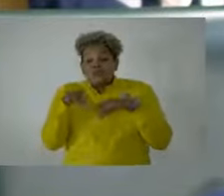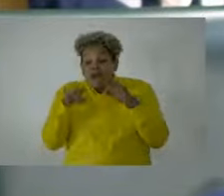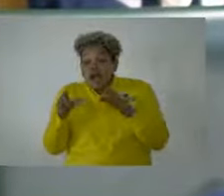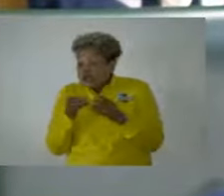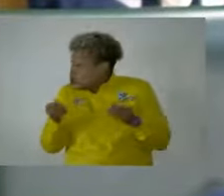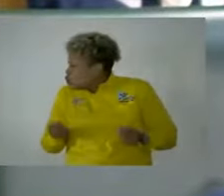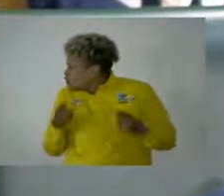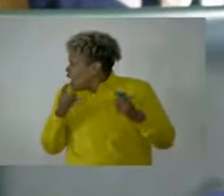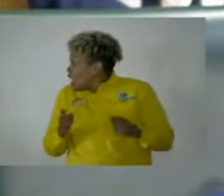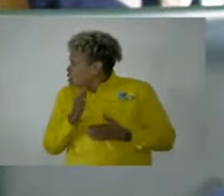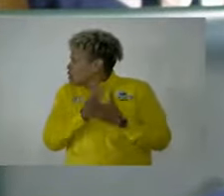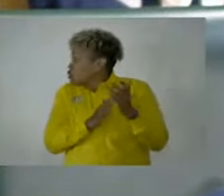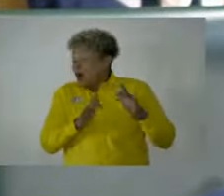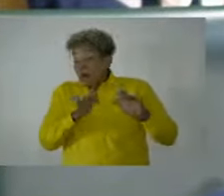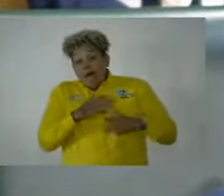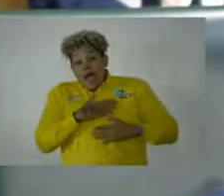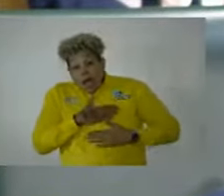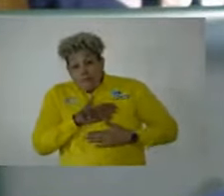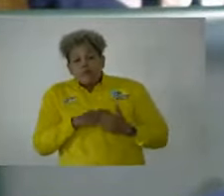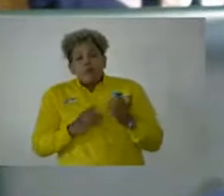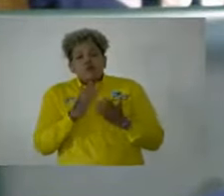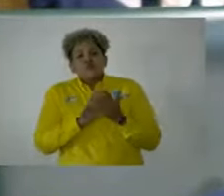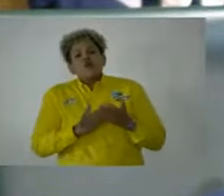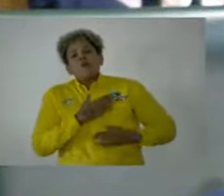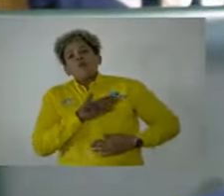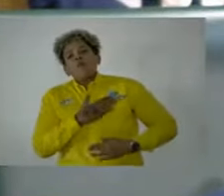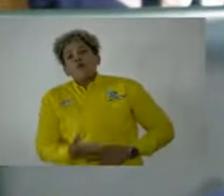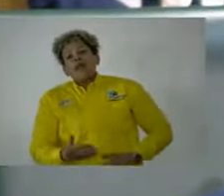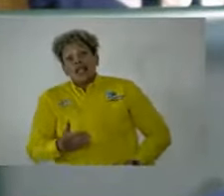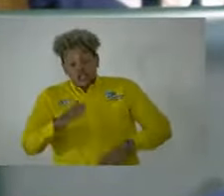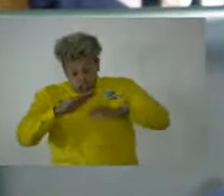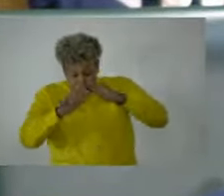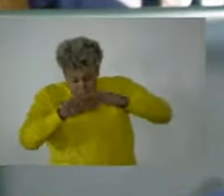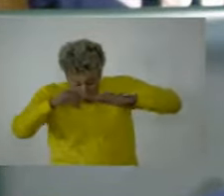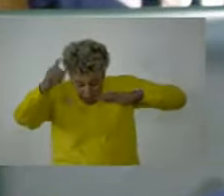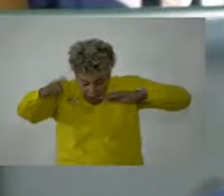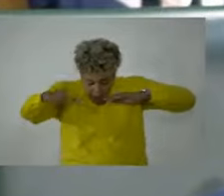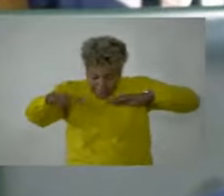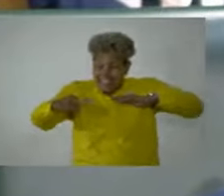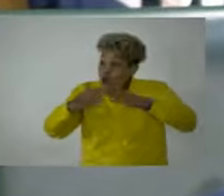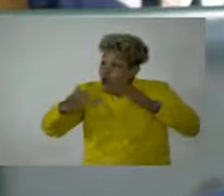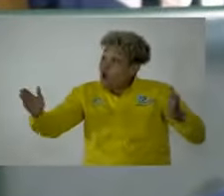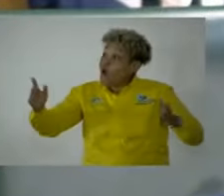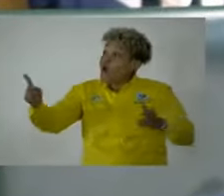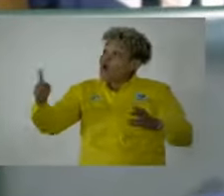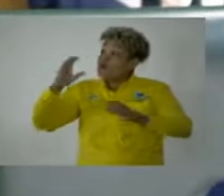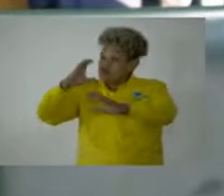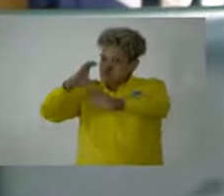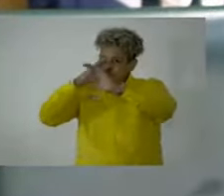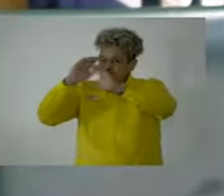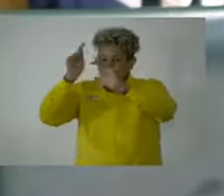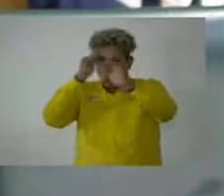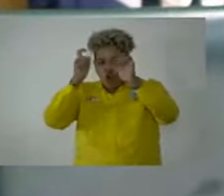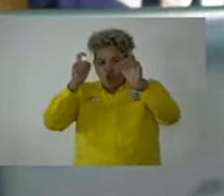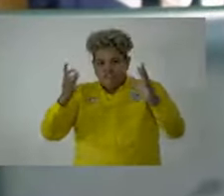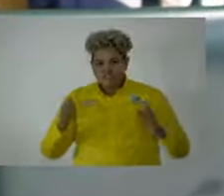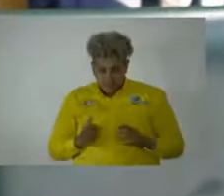solutions, some empathy, and some will. Jamaica needs open, prudent governance.